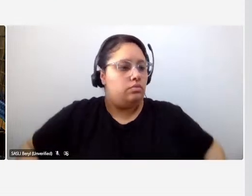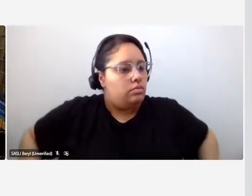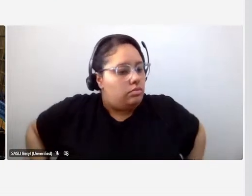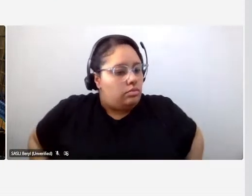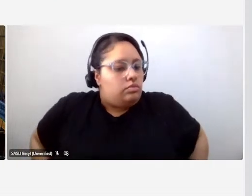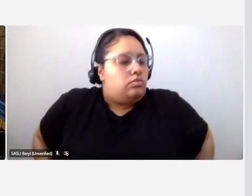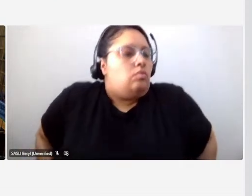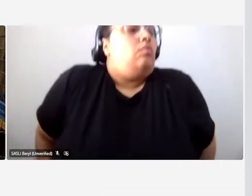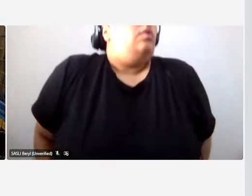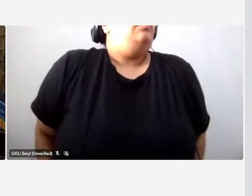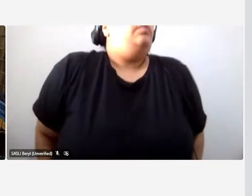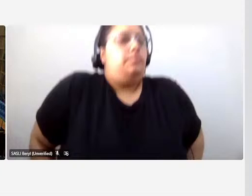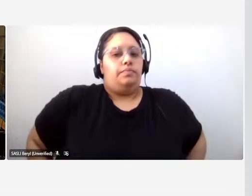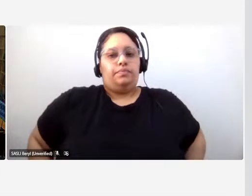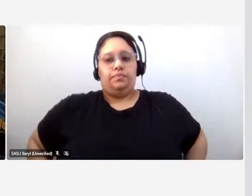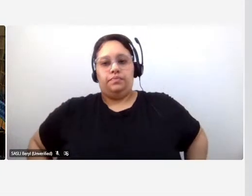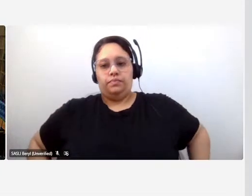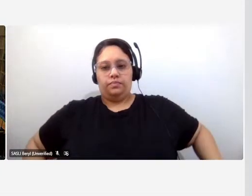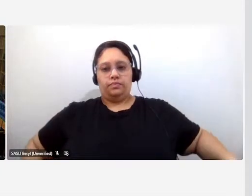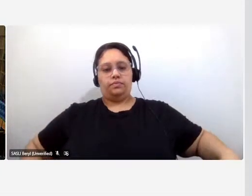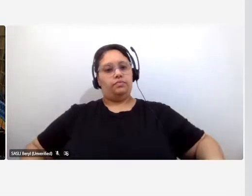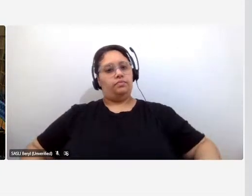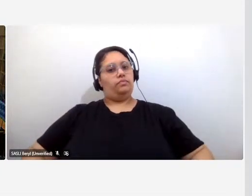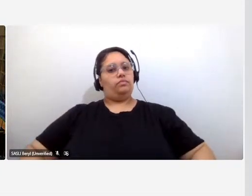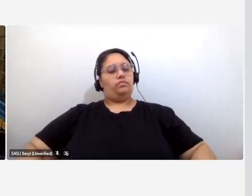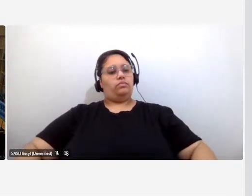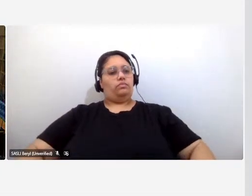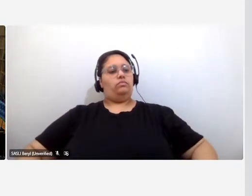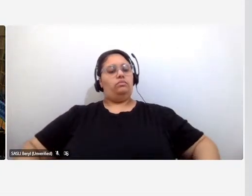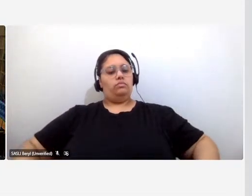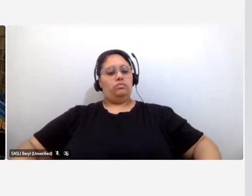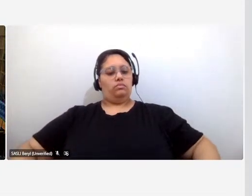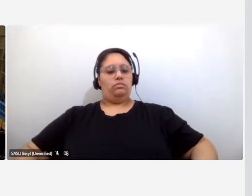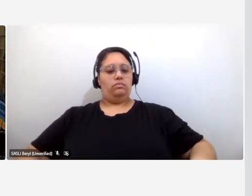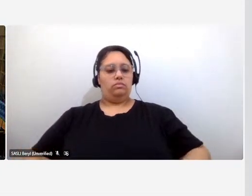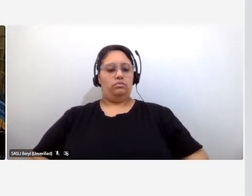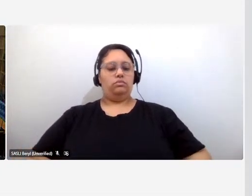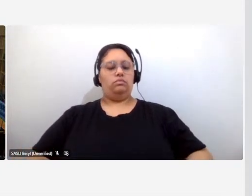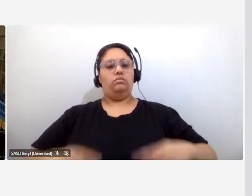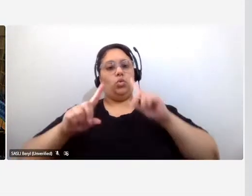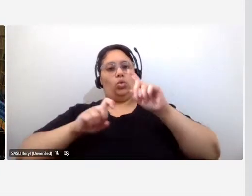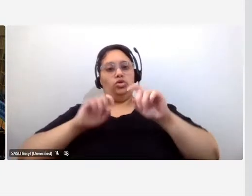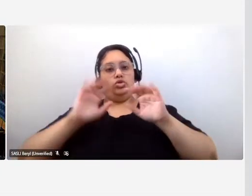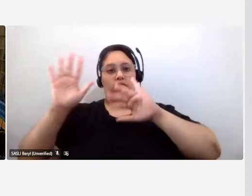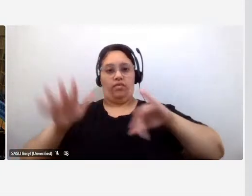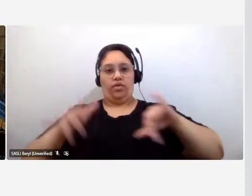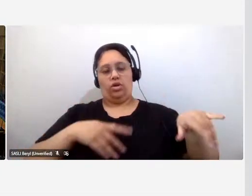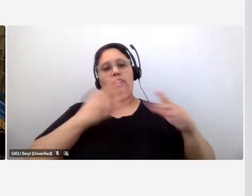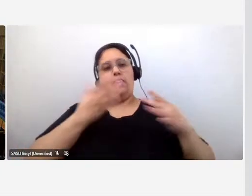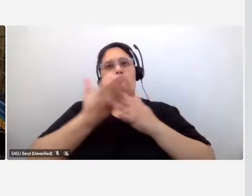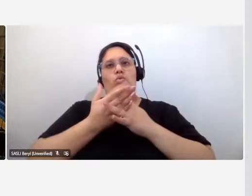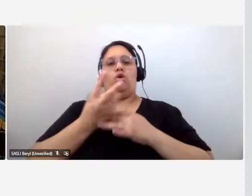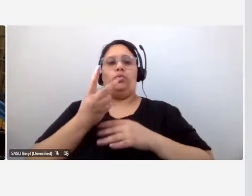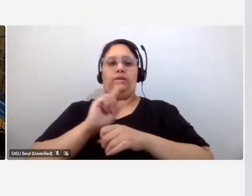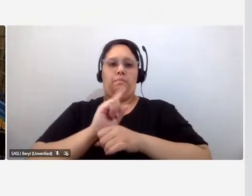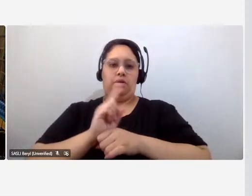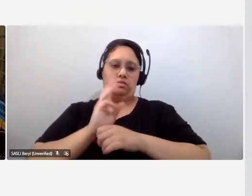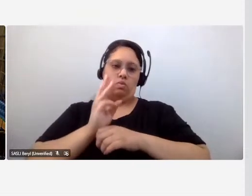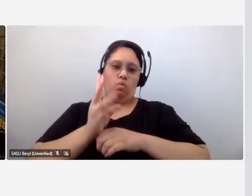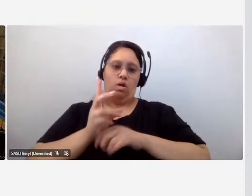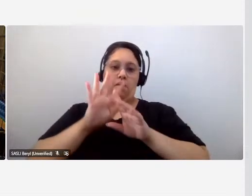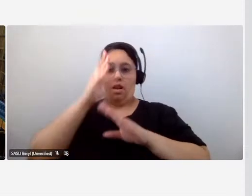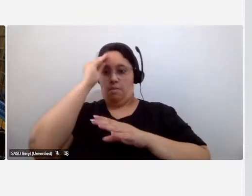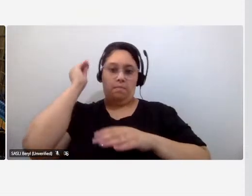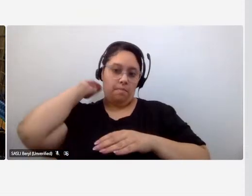Now let's get the initial questions out of the way. Then we'll take a 20-minute break. But keep in mind